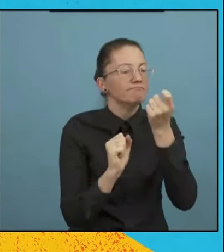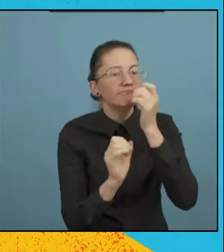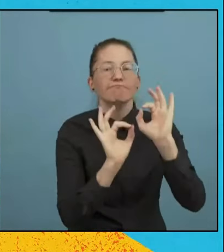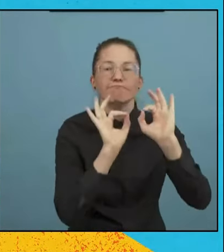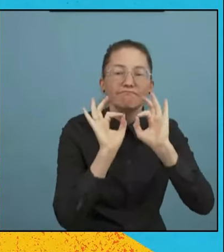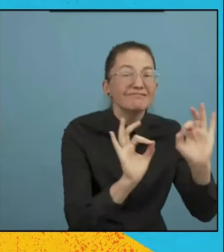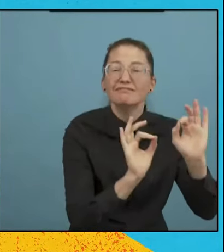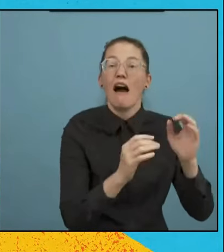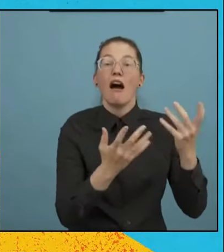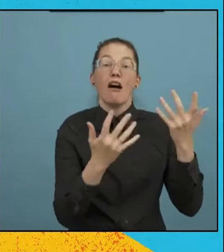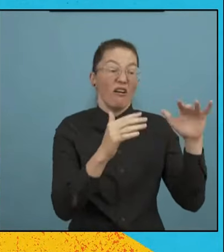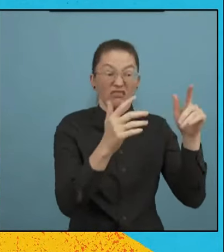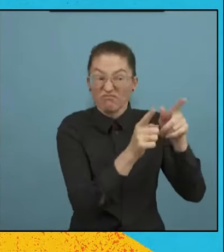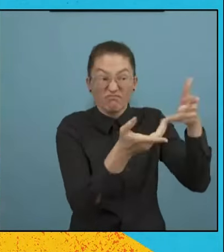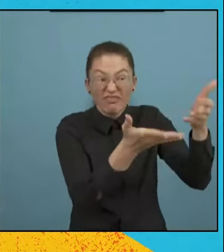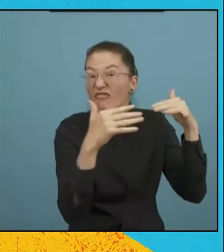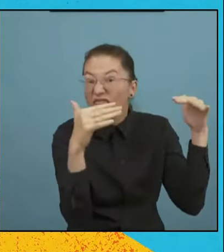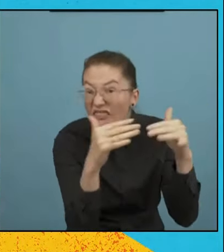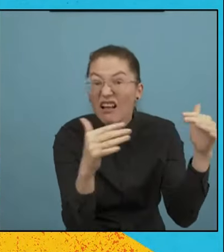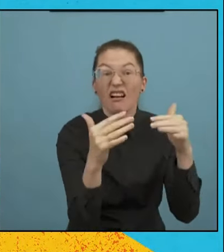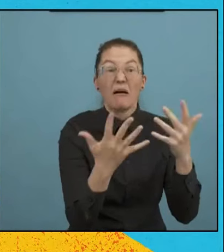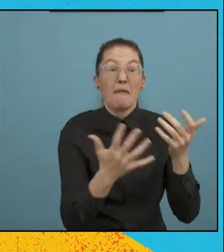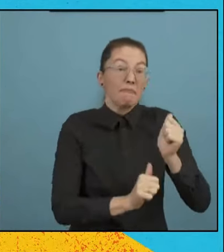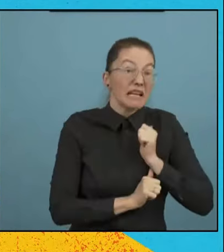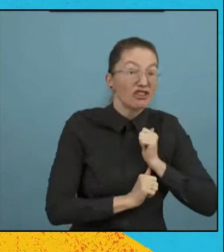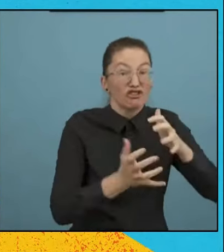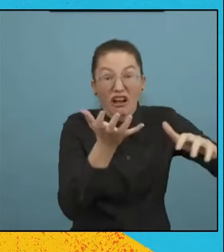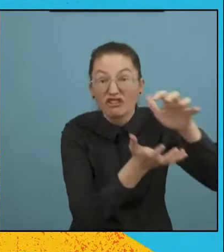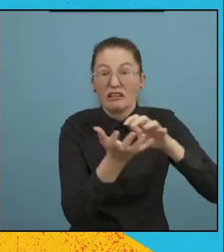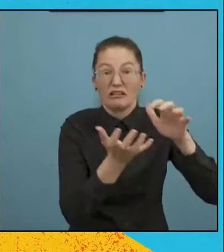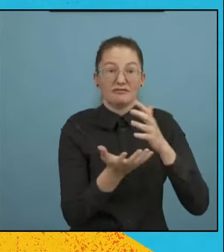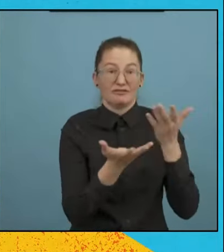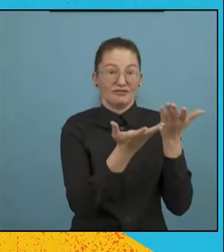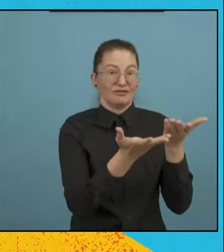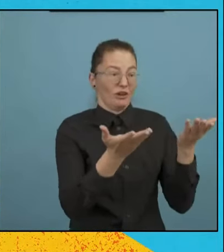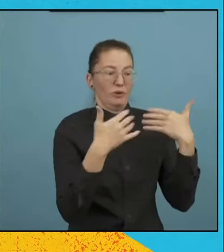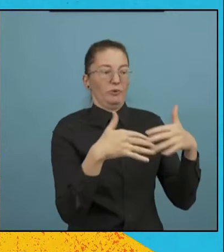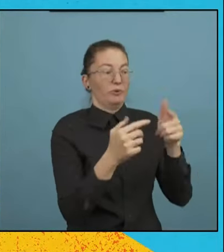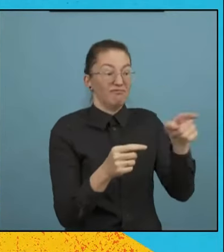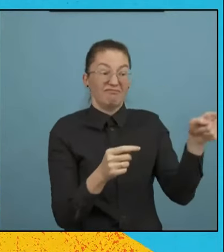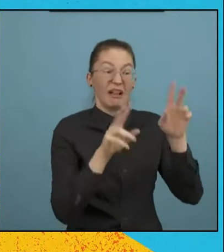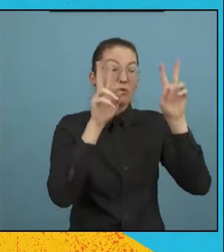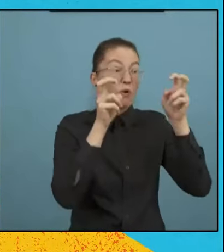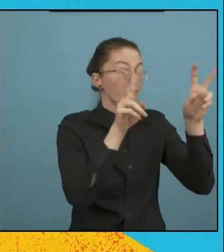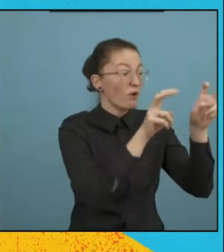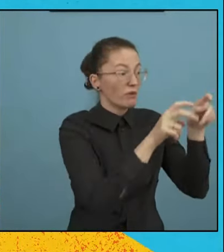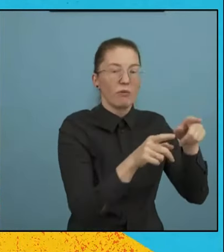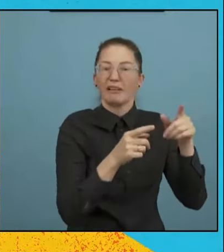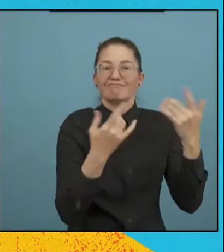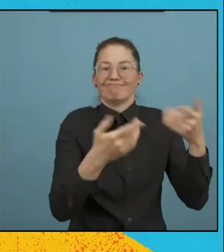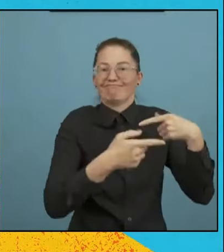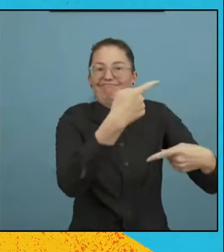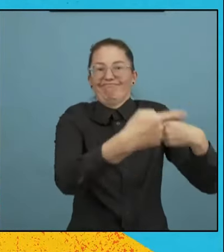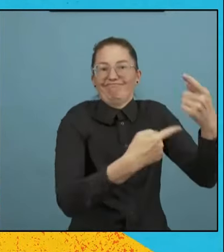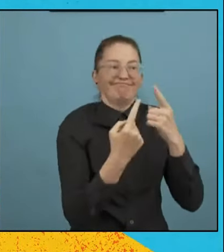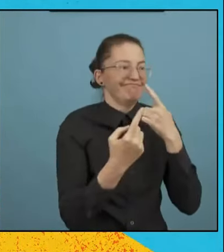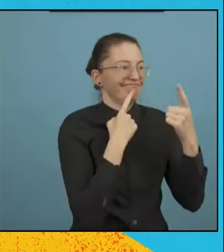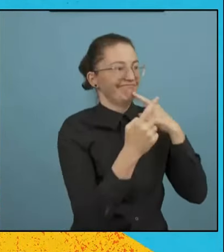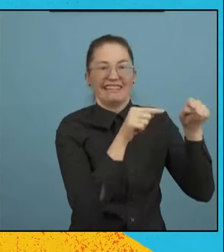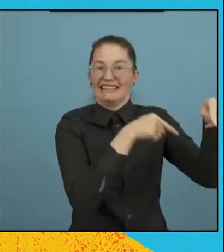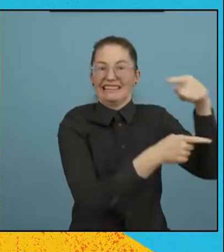by their circumstances, but rather, they are charting their own course to leave the world a better place. A few days